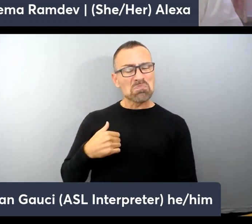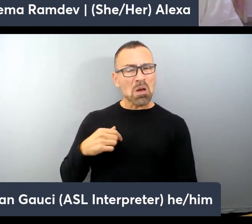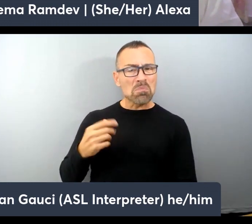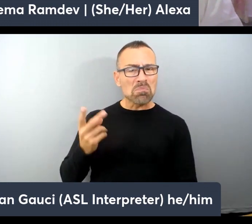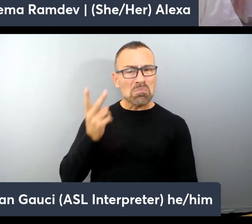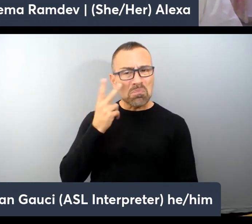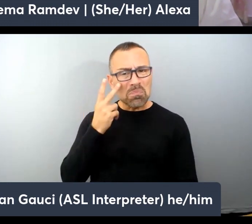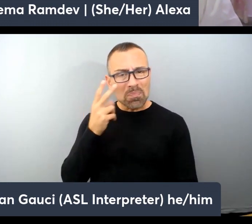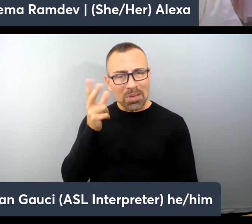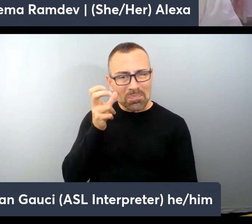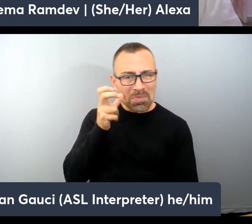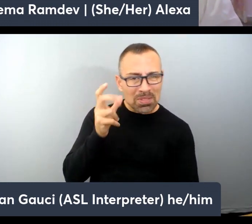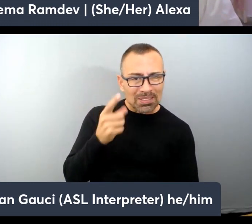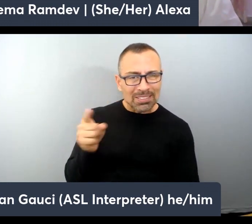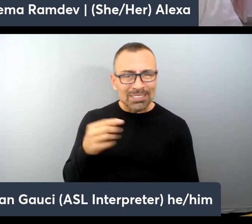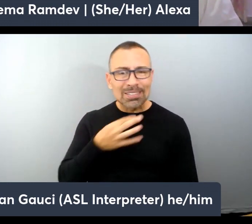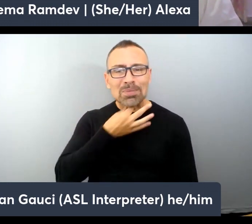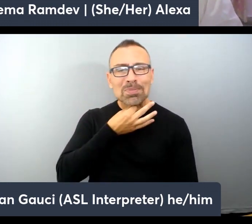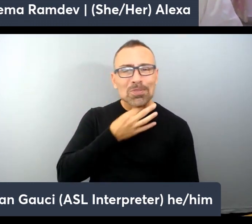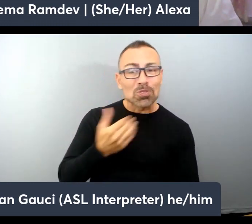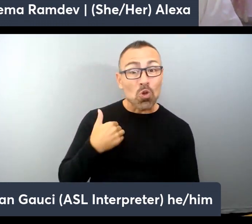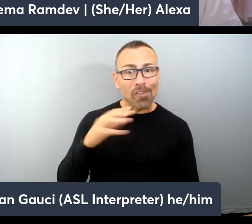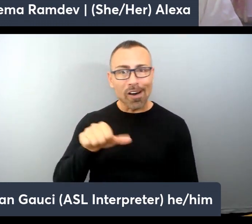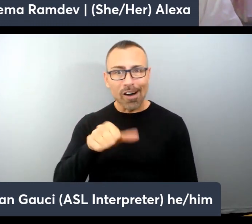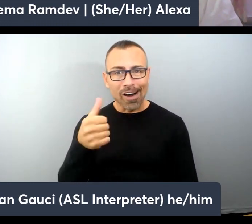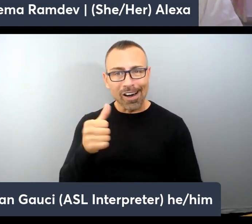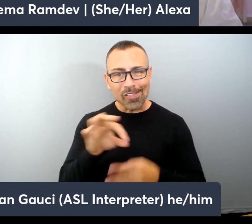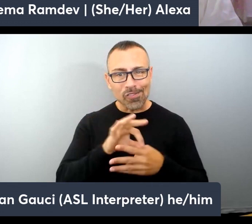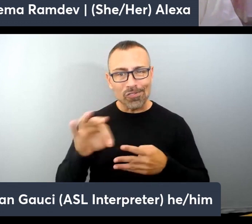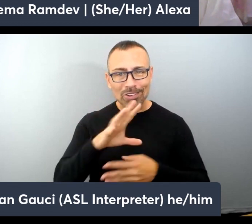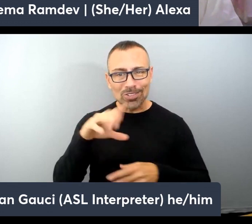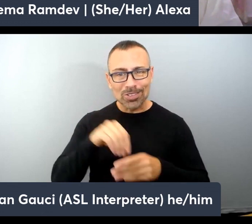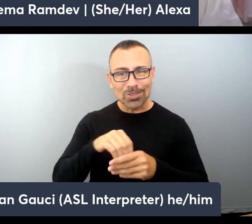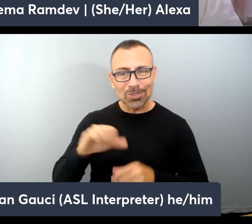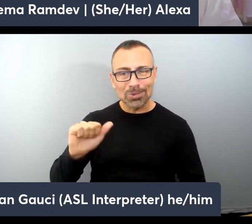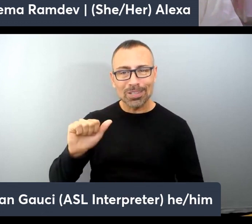if there are more features that are launching with this Amazon Glue.